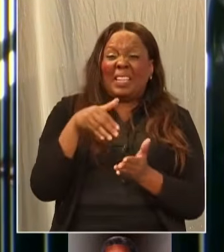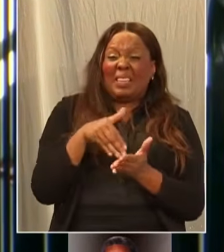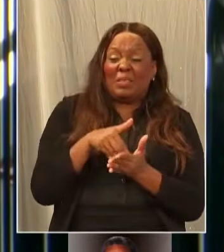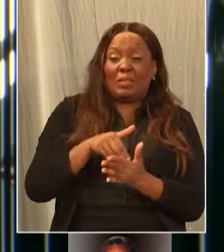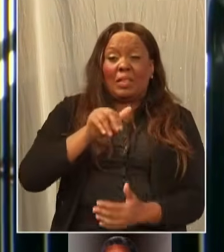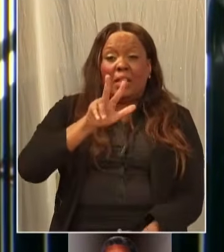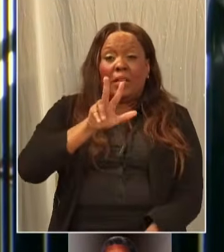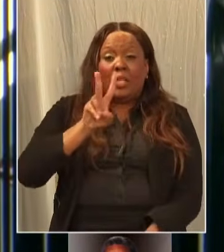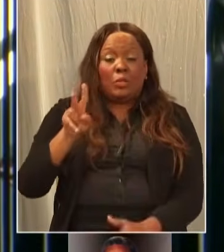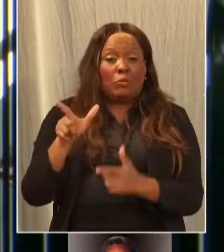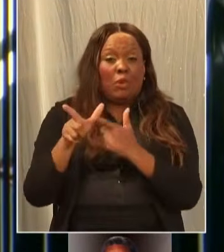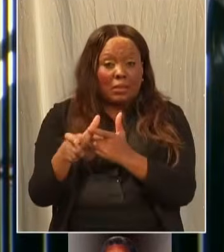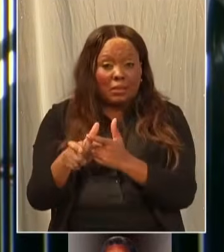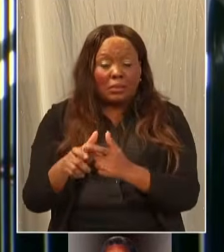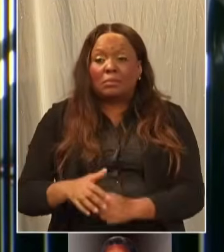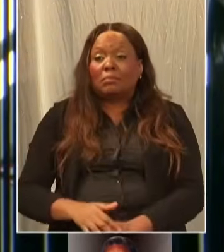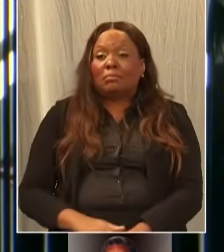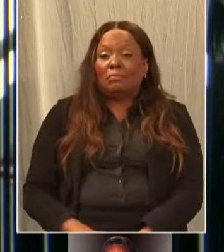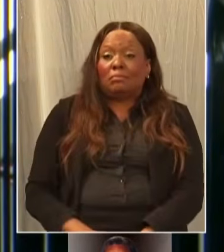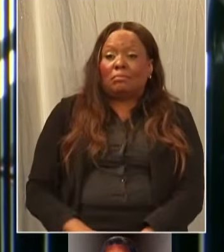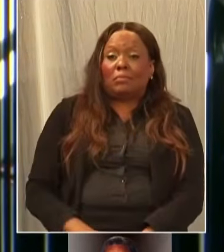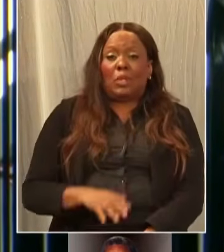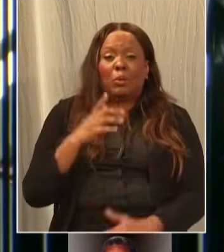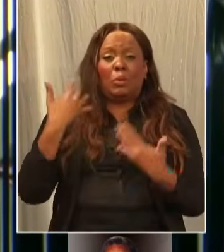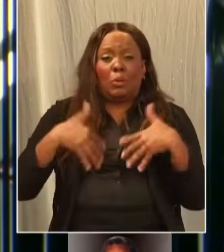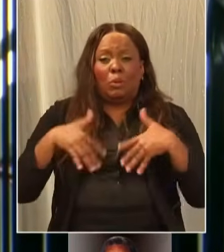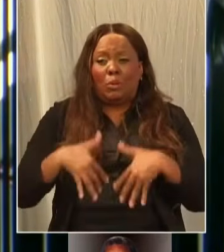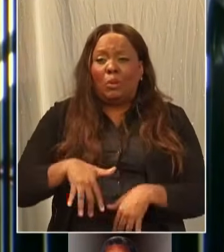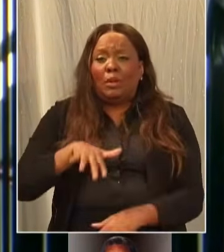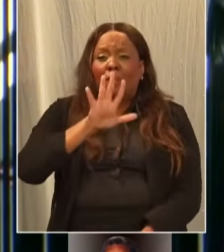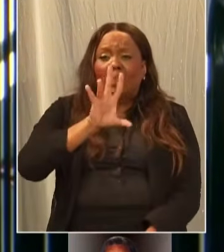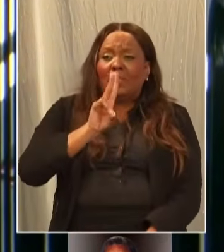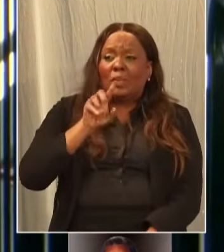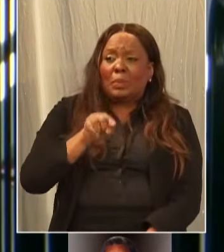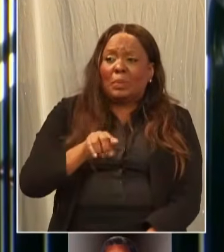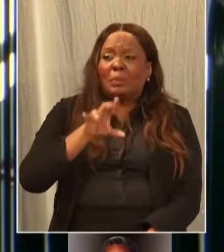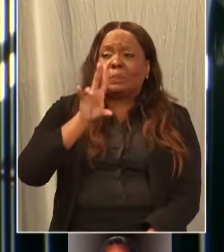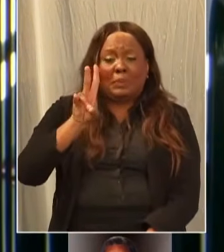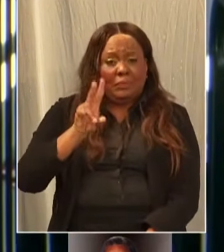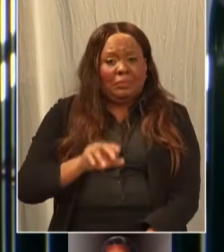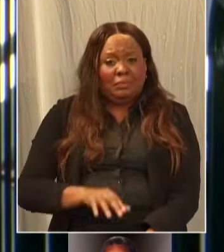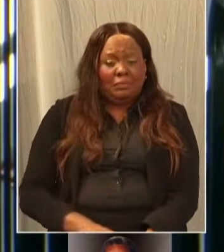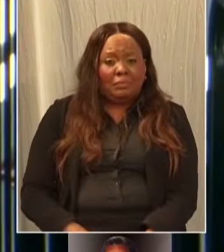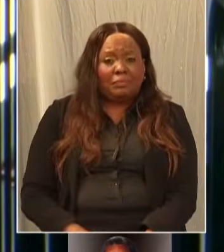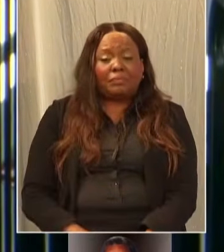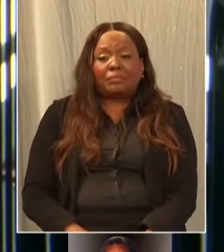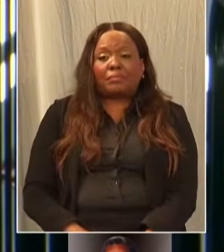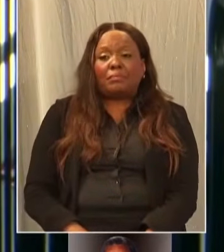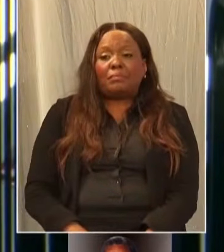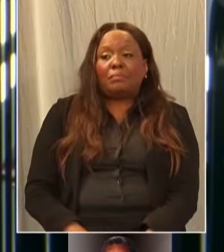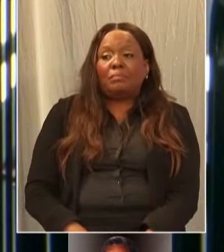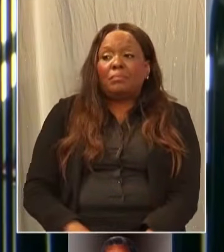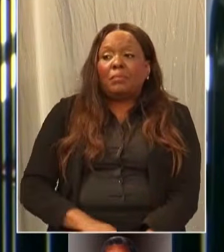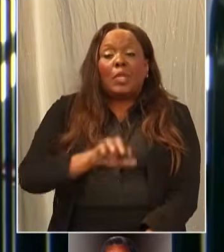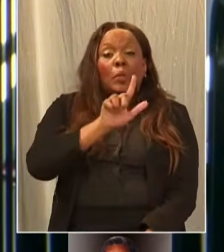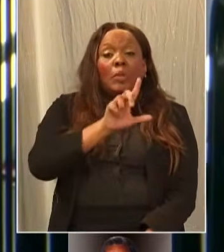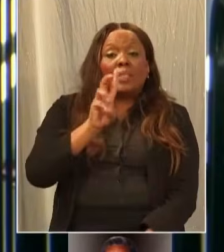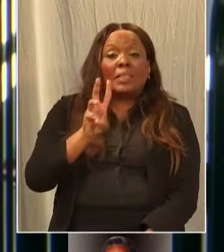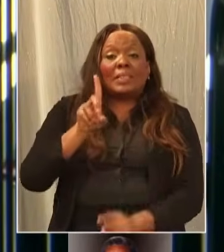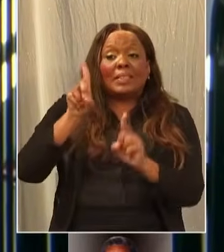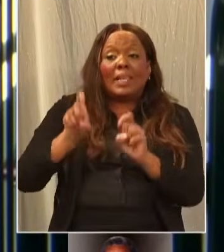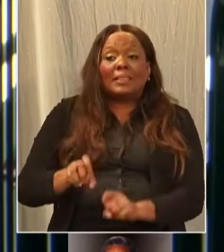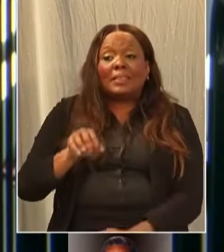8,032 runs at a remarkable average of 57.78. He compiled 26 Test